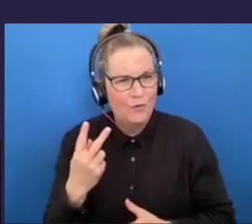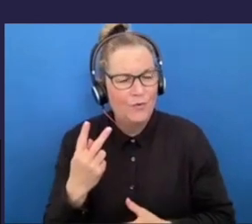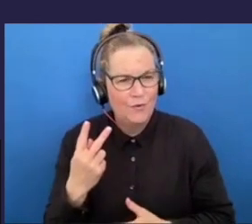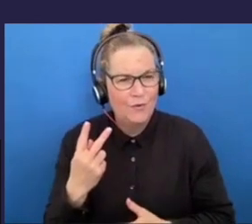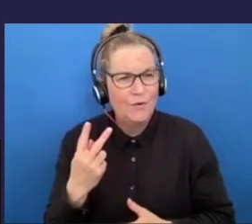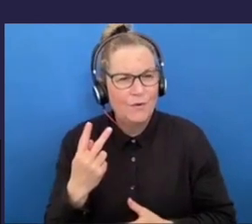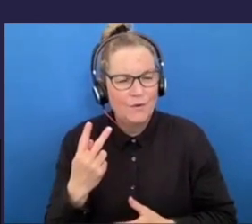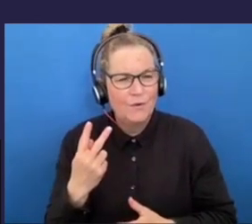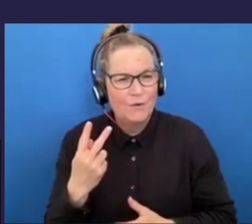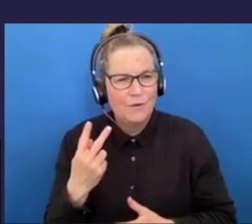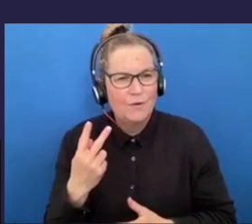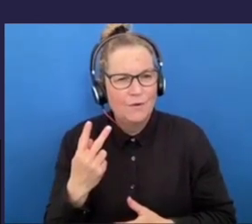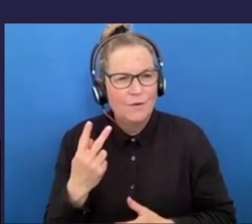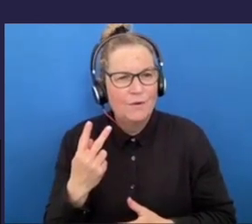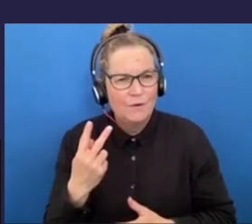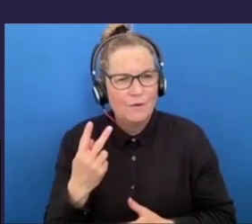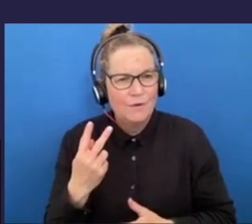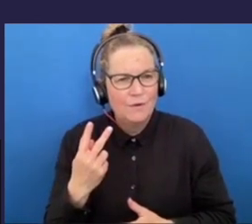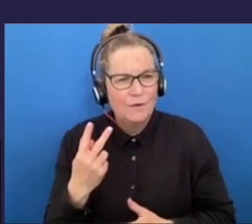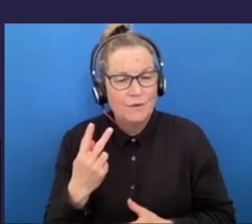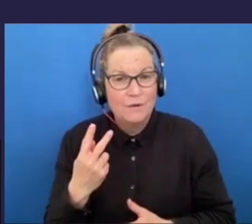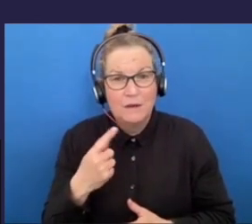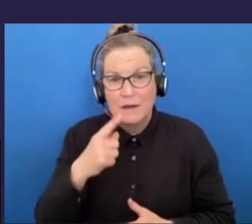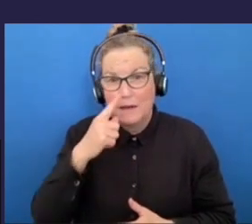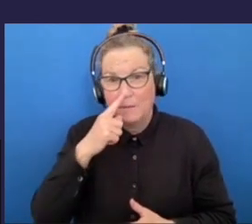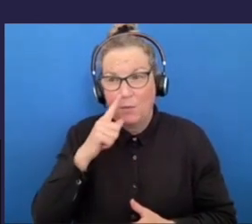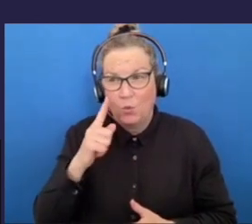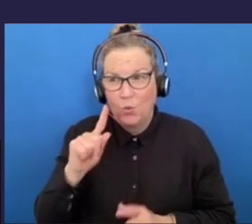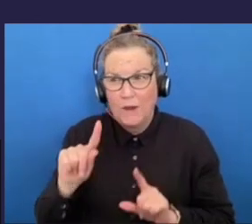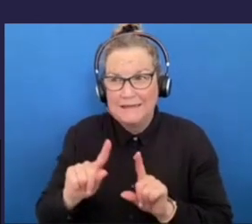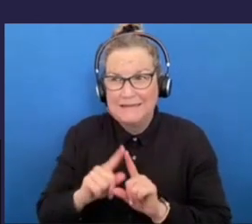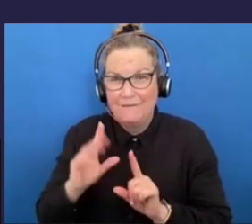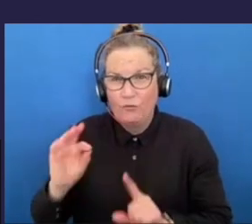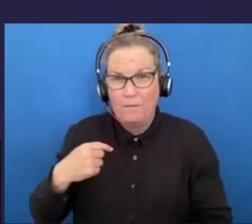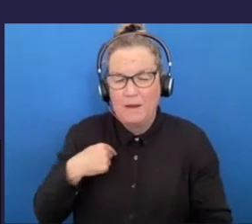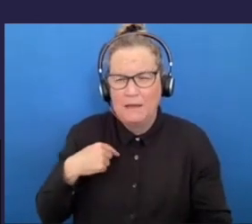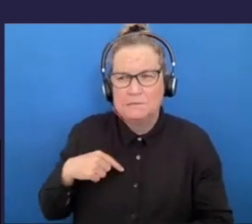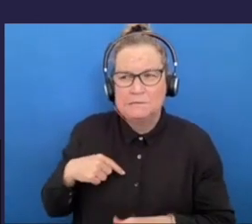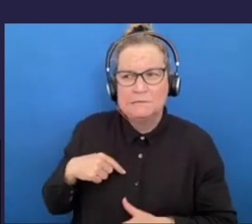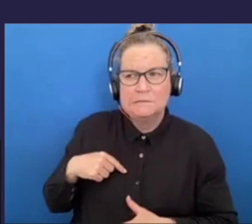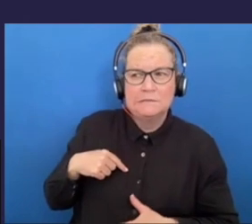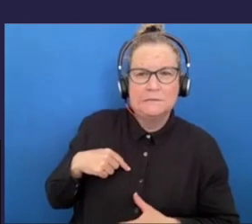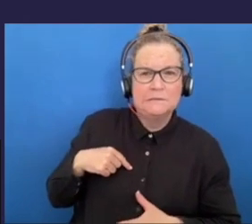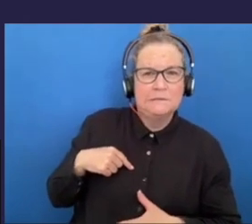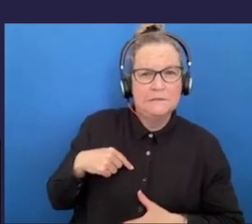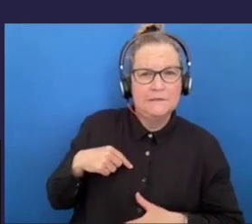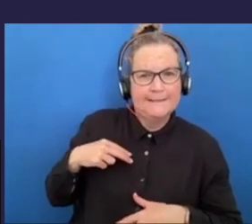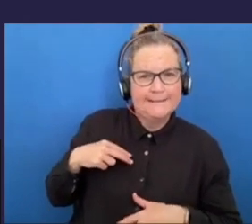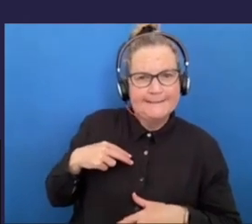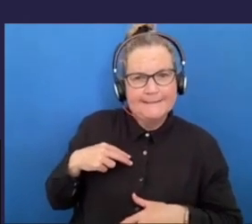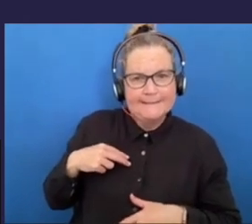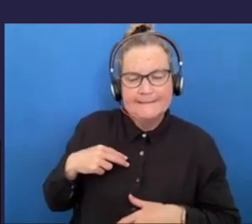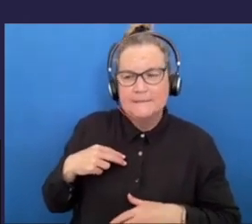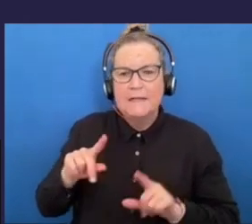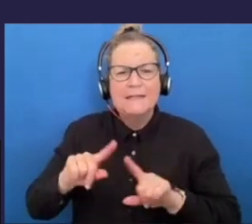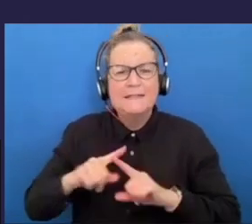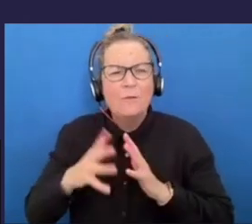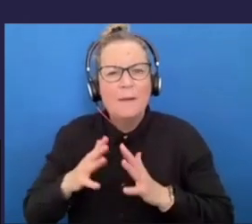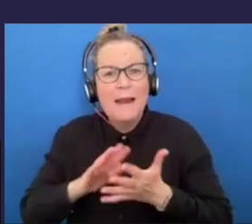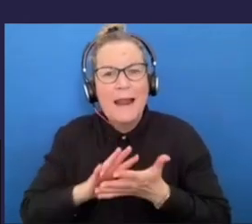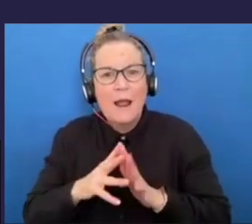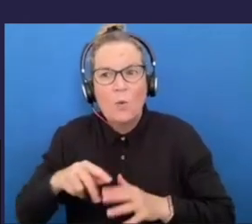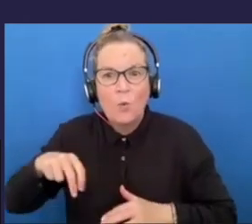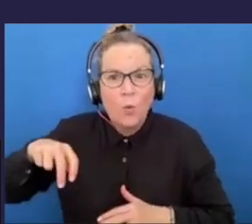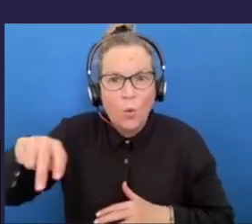One, people are wary of individuals who are different. Difference can be anything from how you look, move, or talk.